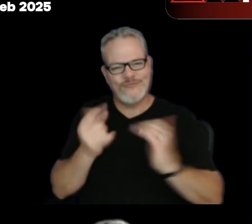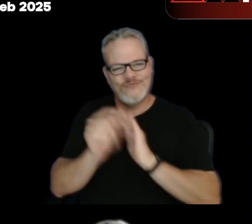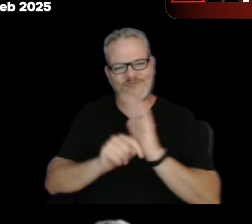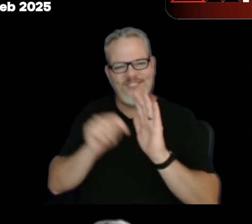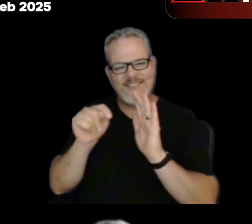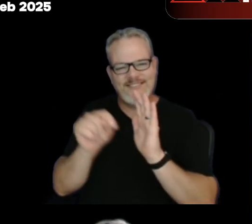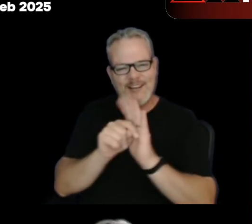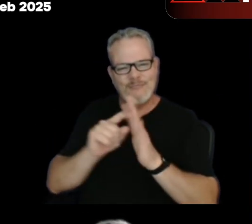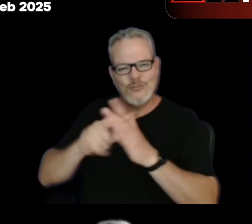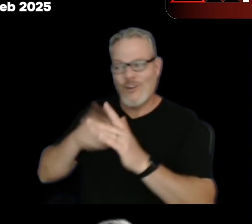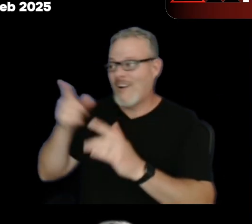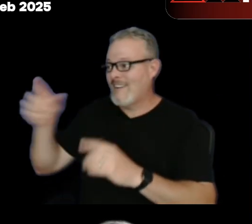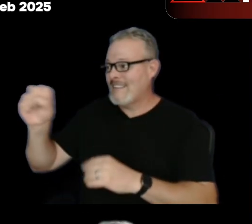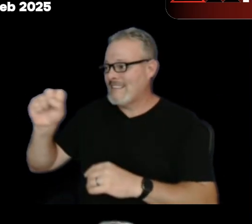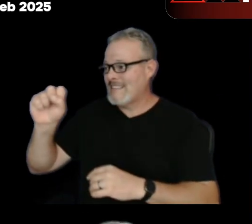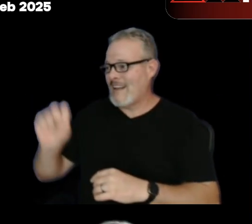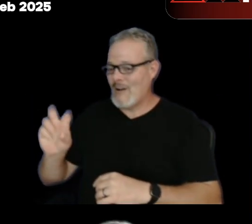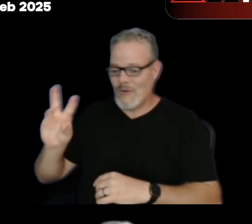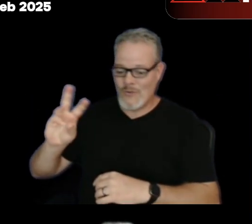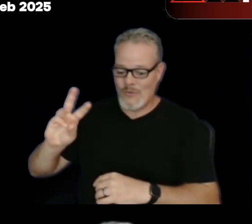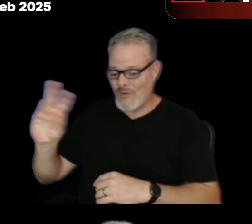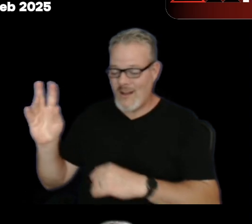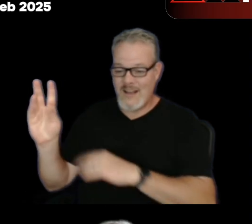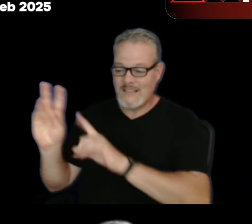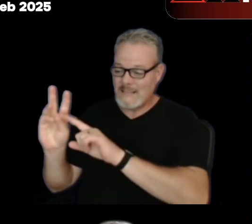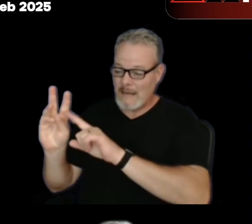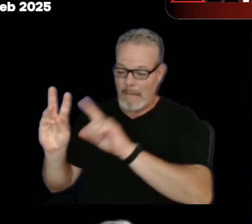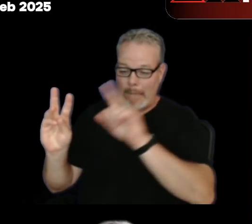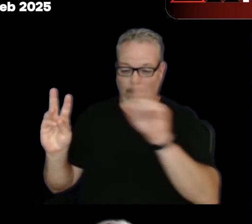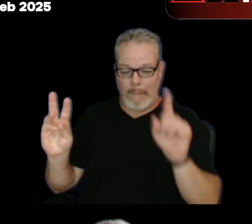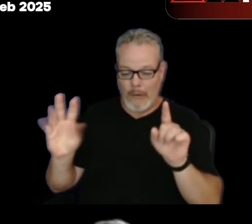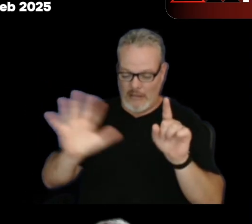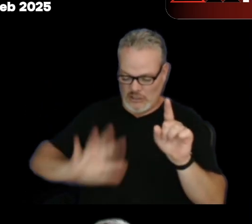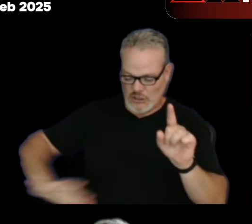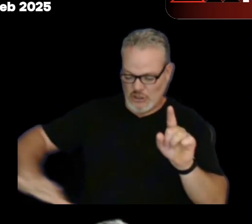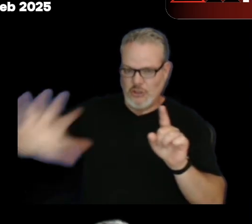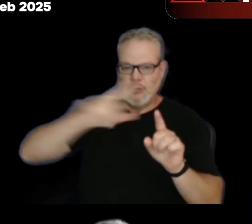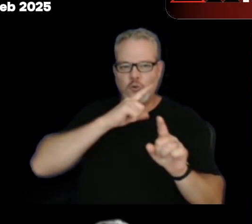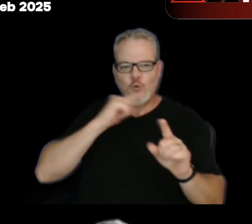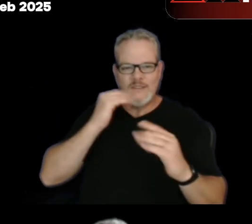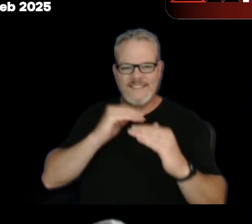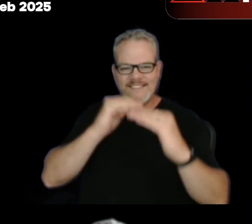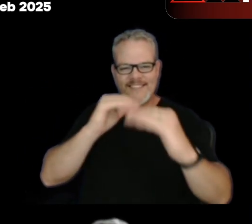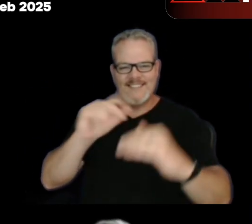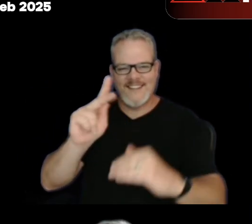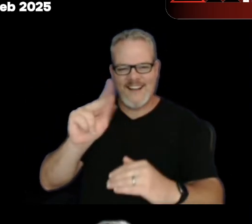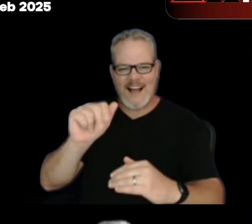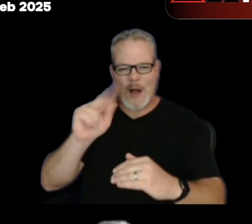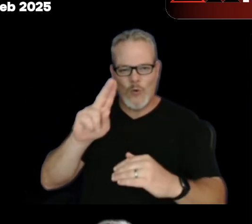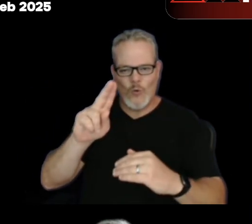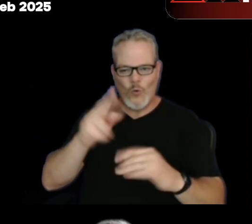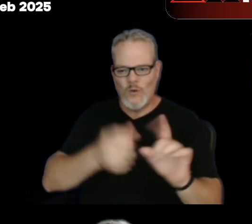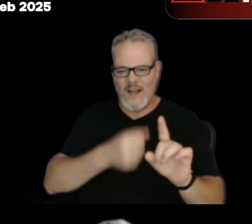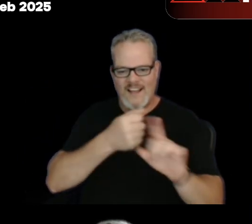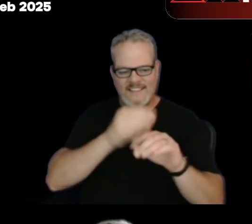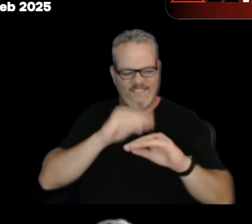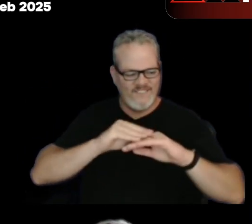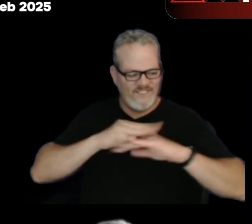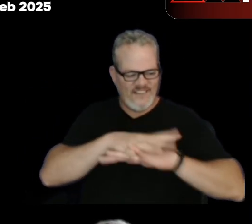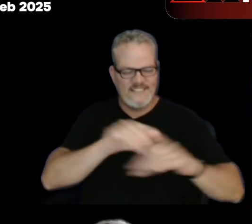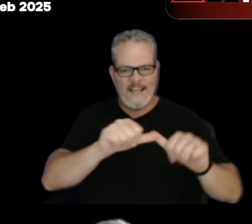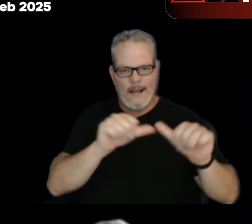southwest across the Ka'u Desert, and then getting caught in this gyre that affects the Kona coast of Hawaii Island